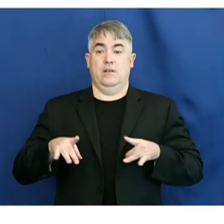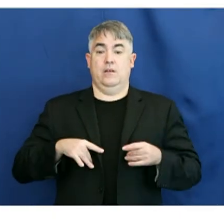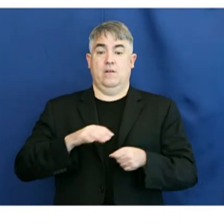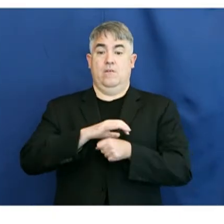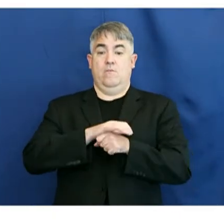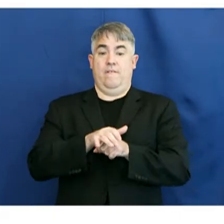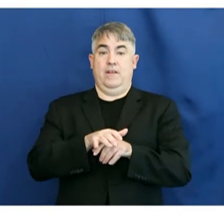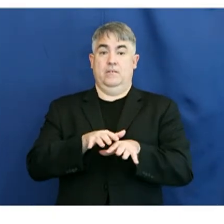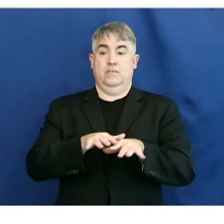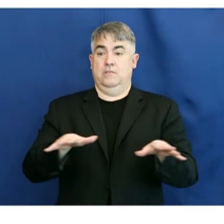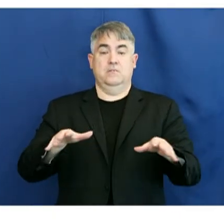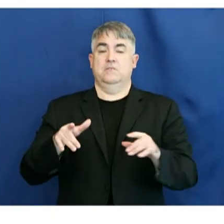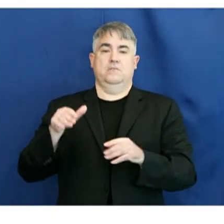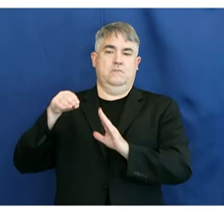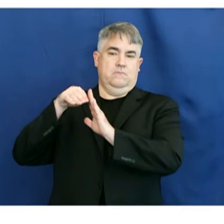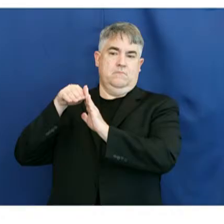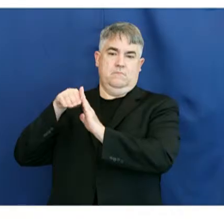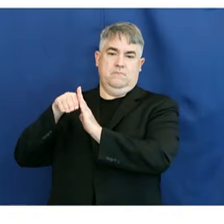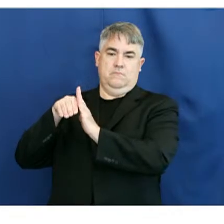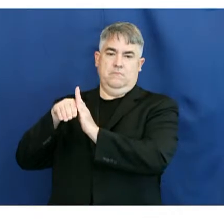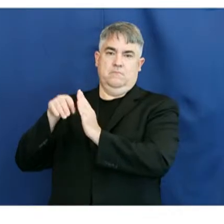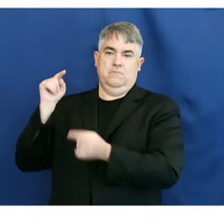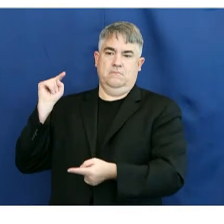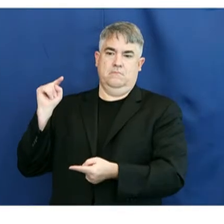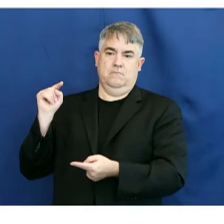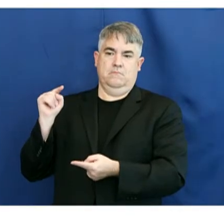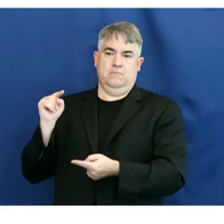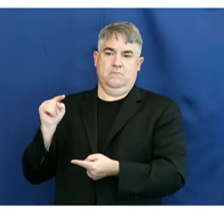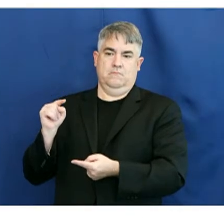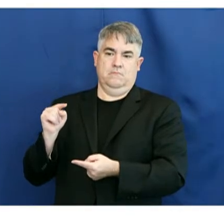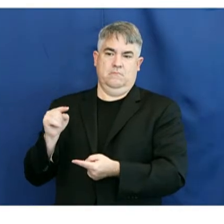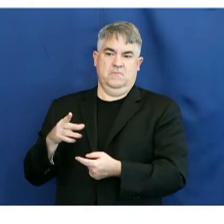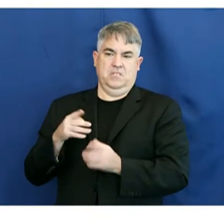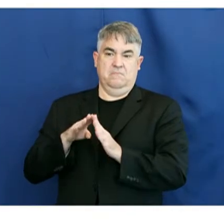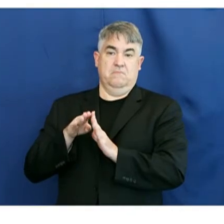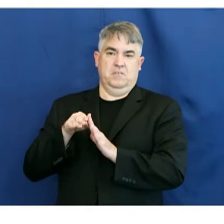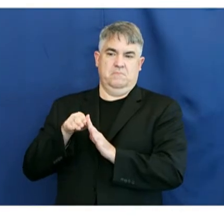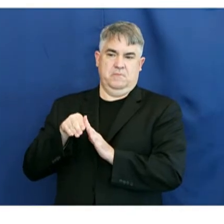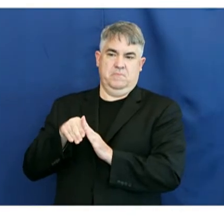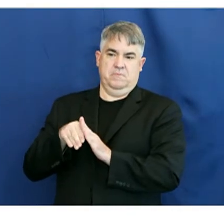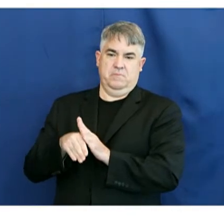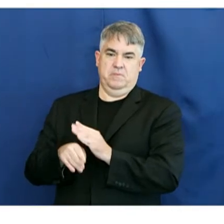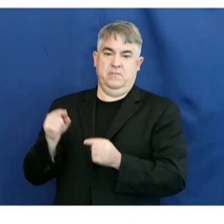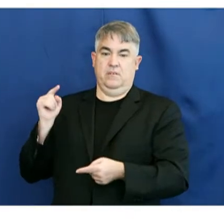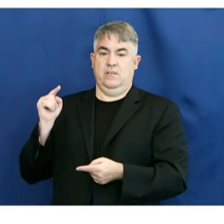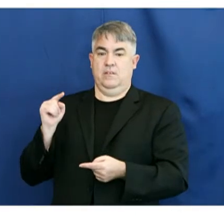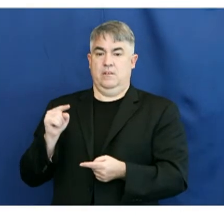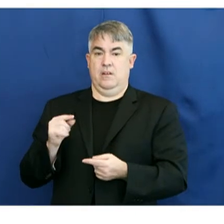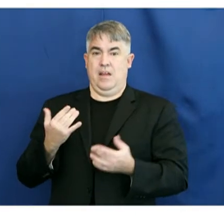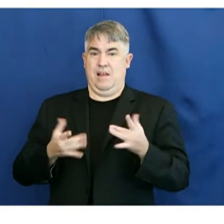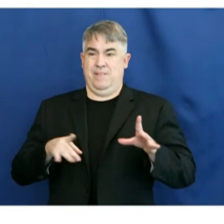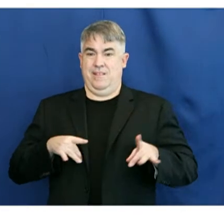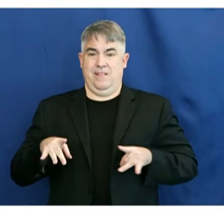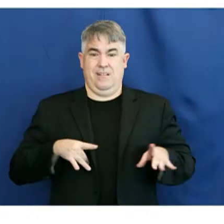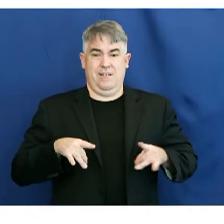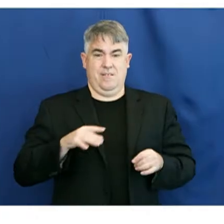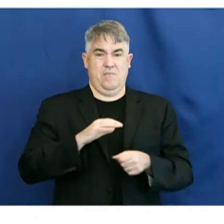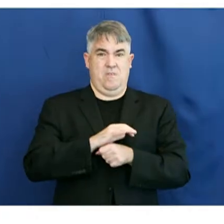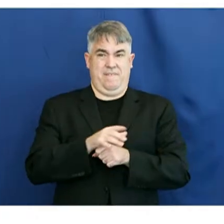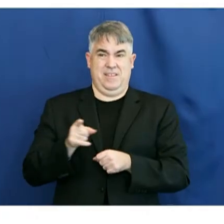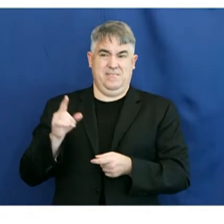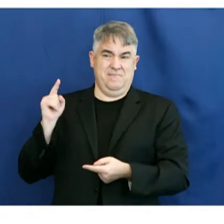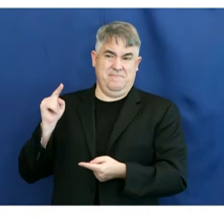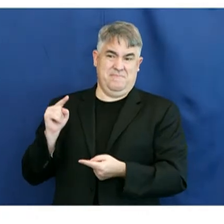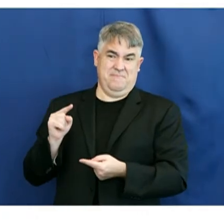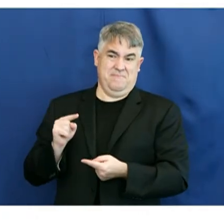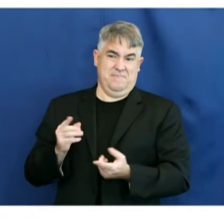stable. Very low numbers you'll see here on the next chart. Our percentage of positive continues generally trending down. That is encouraging.